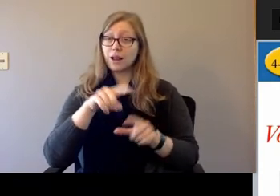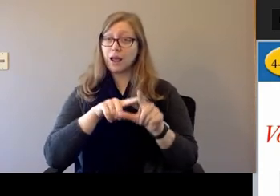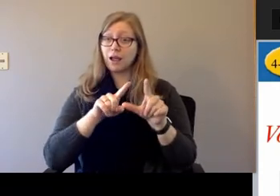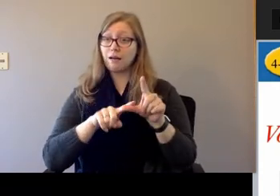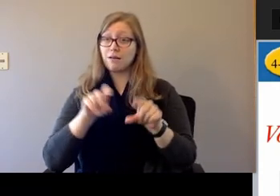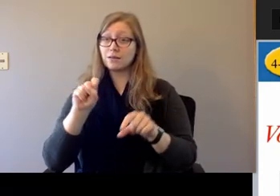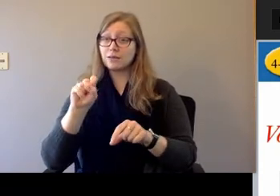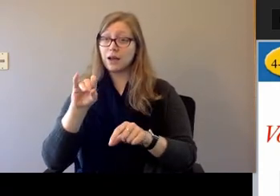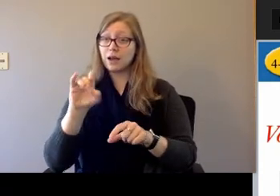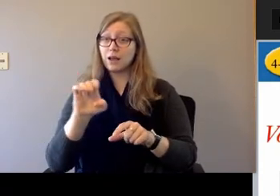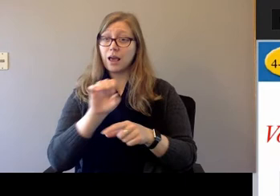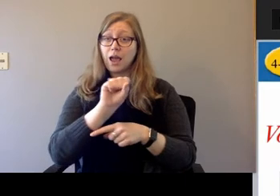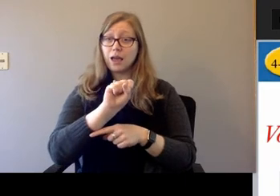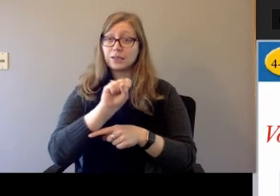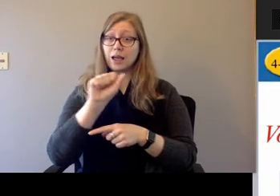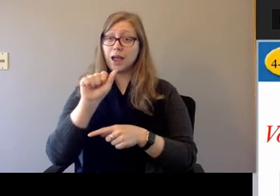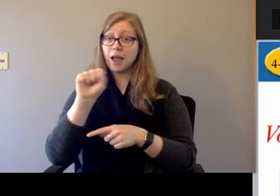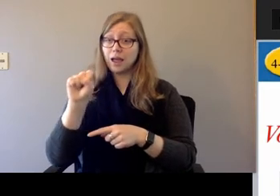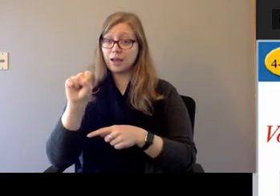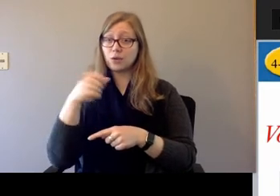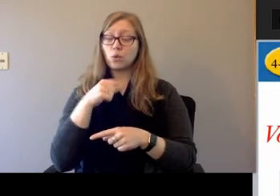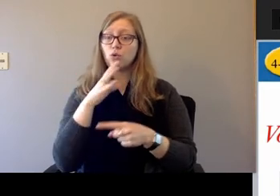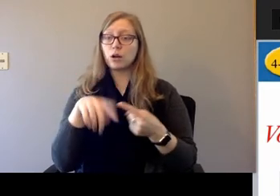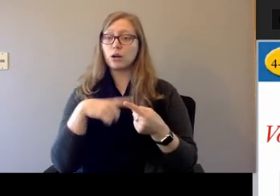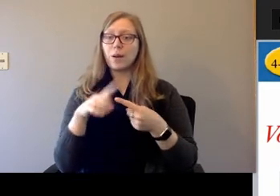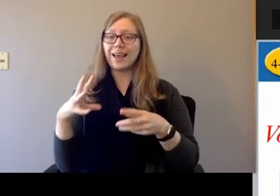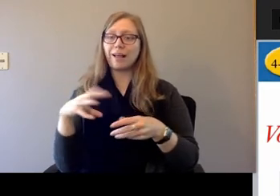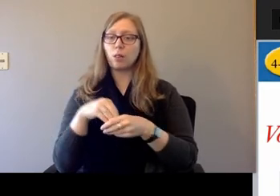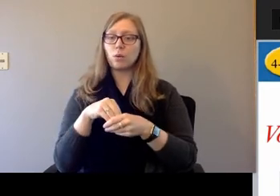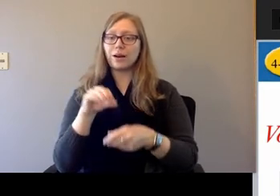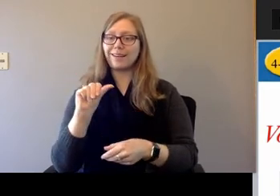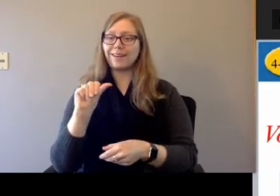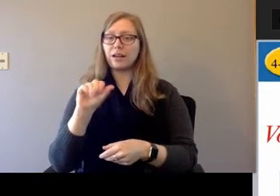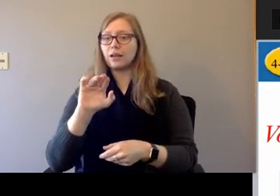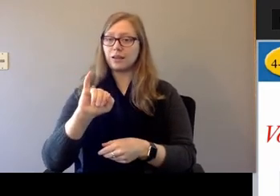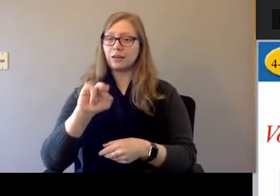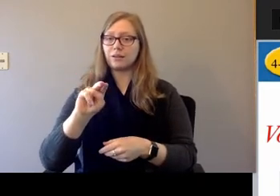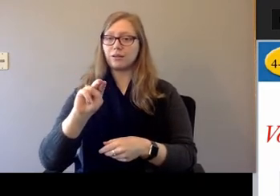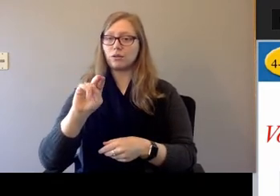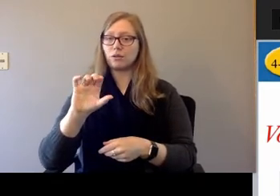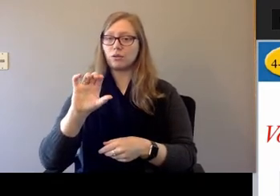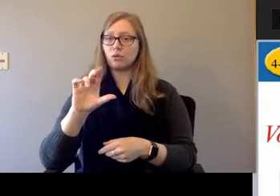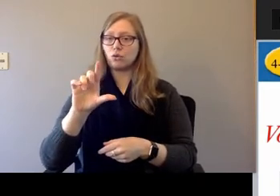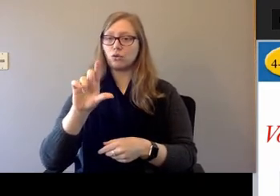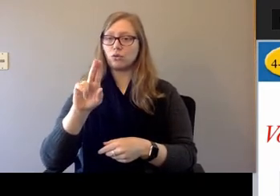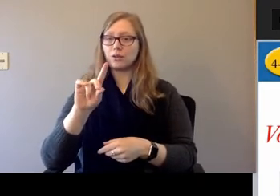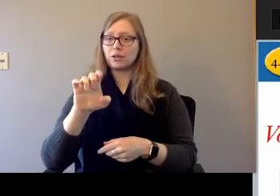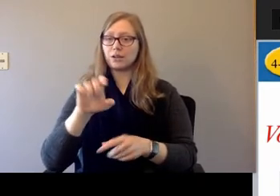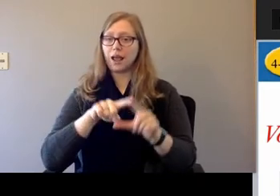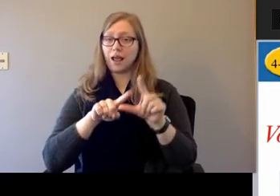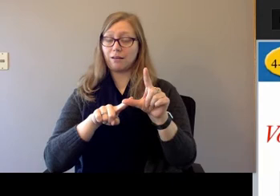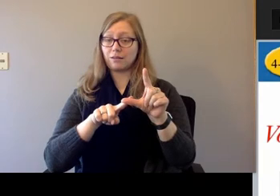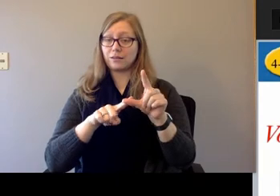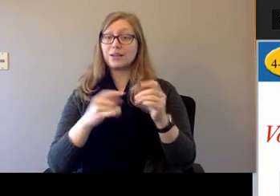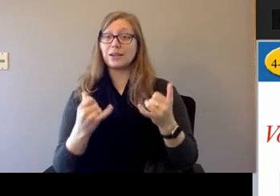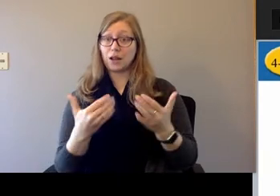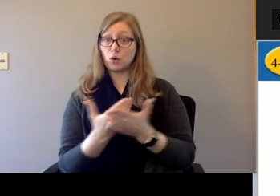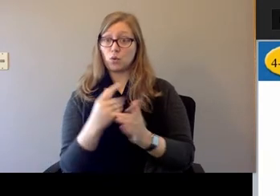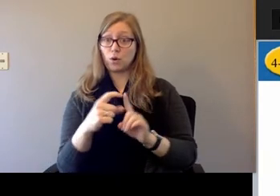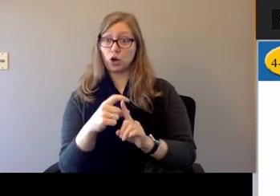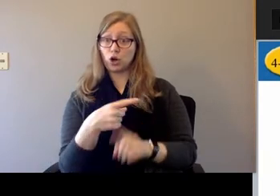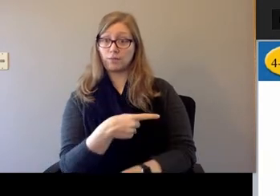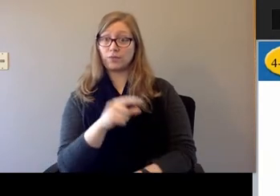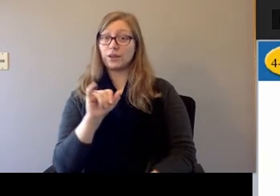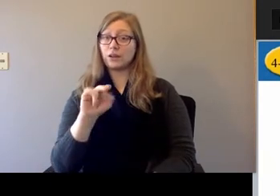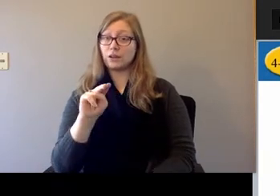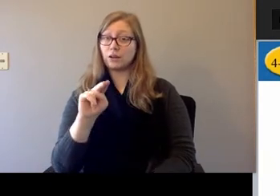angles. Well, today we have a new vocabulary word, and it is talking about included sides. So what